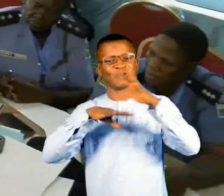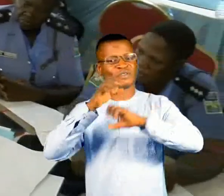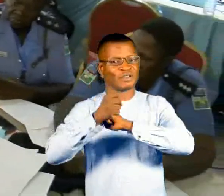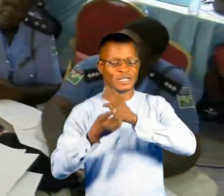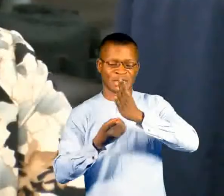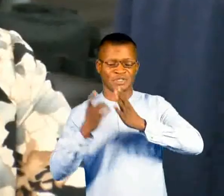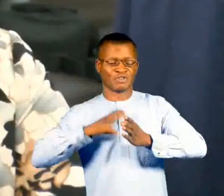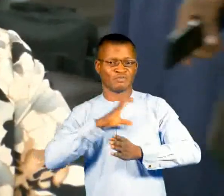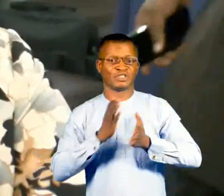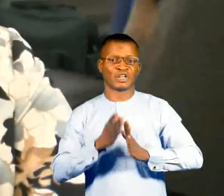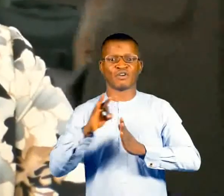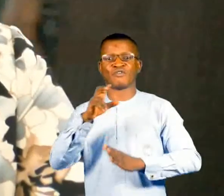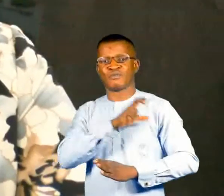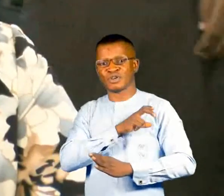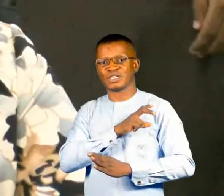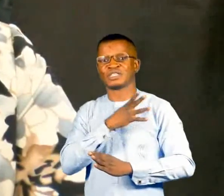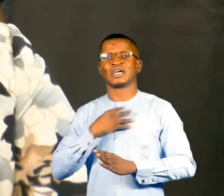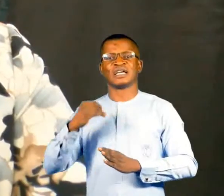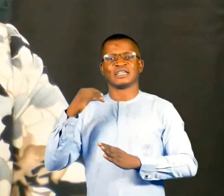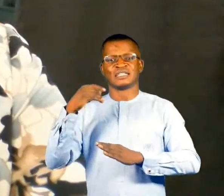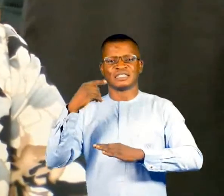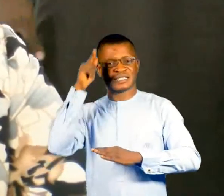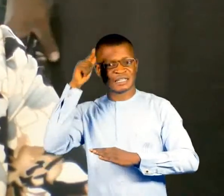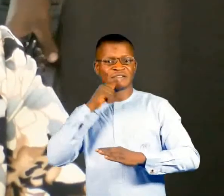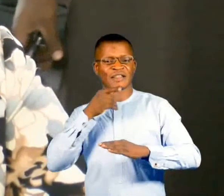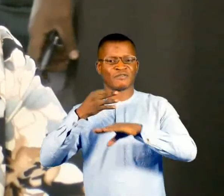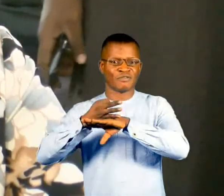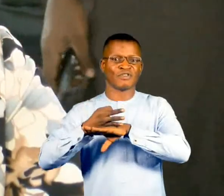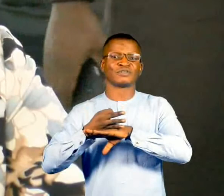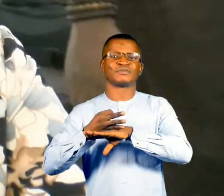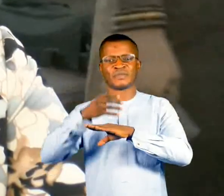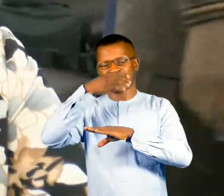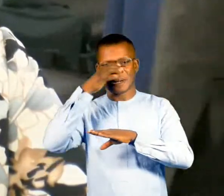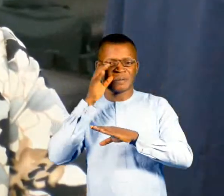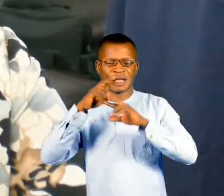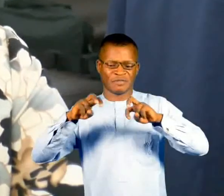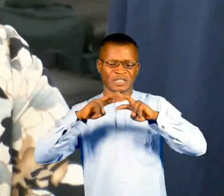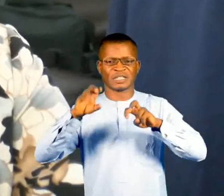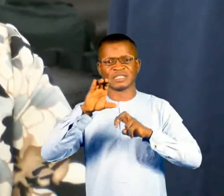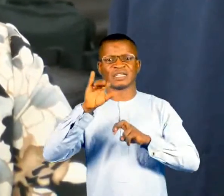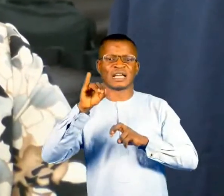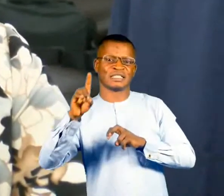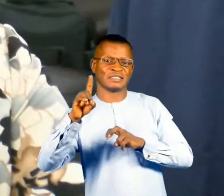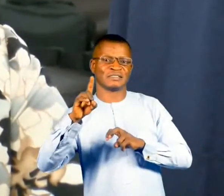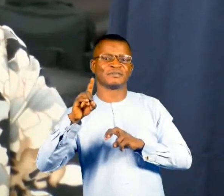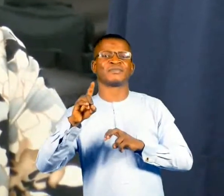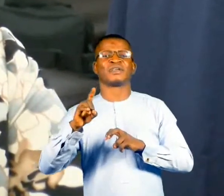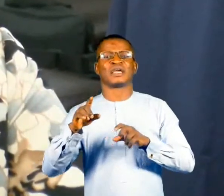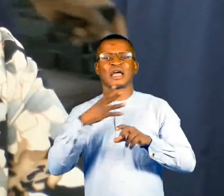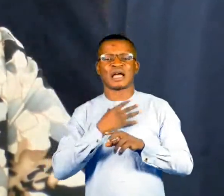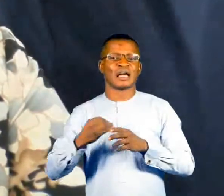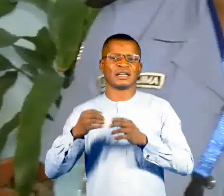gender-based violence. Deputy Commissioner of Police and Head of Gender Force Criminal Investigation Department, CID,